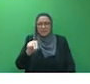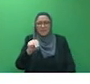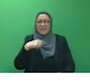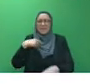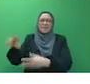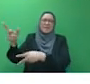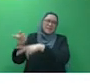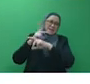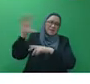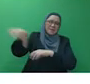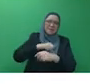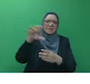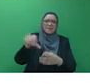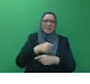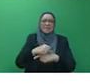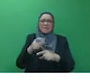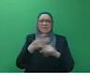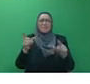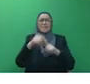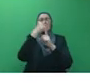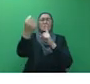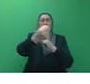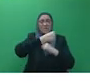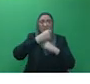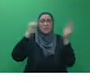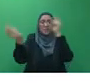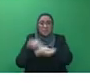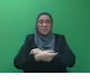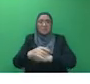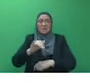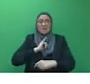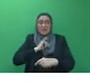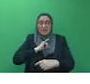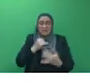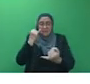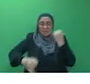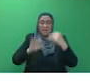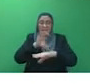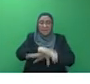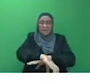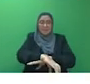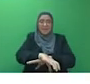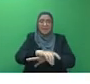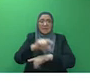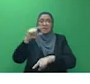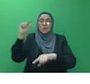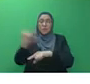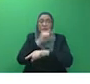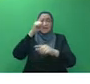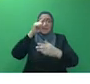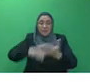the situation changed and i i ended up just using what i what i had